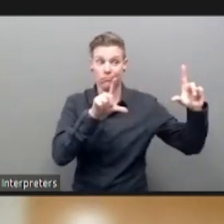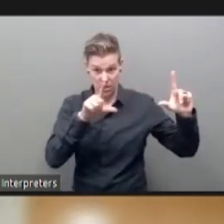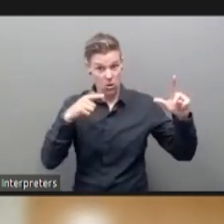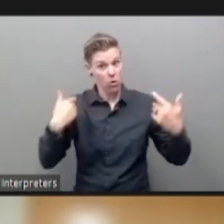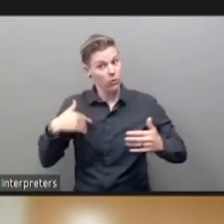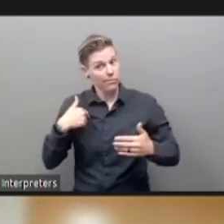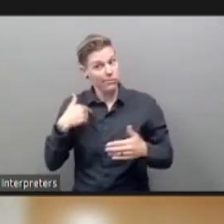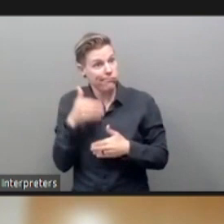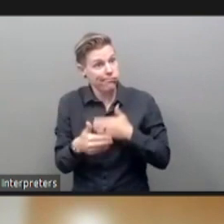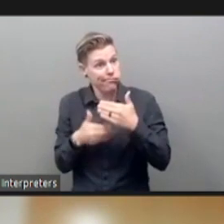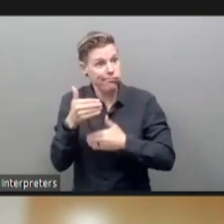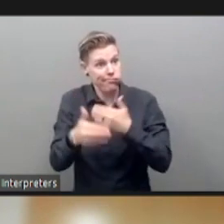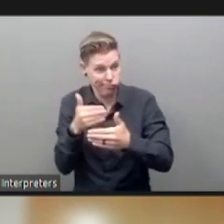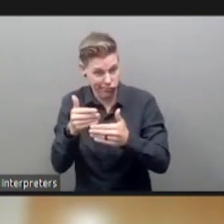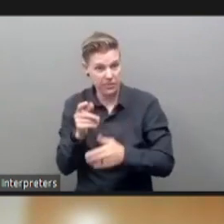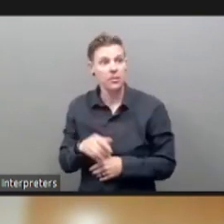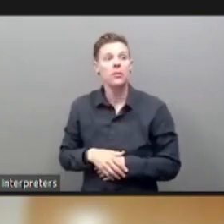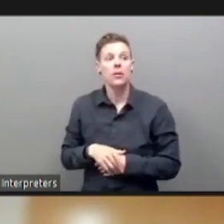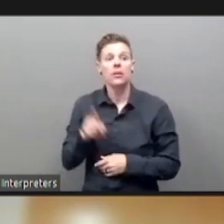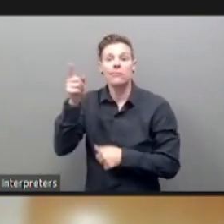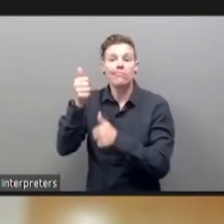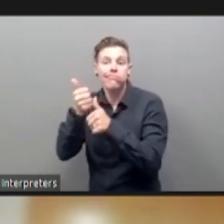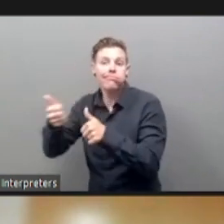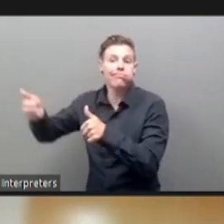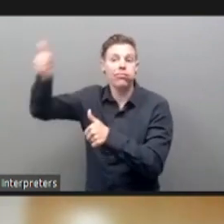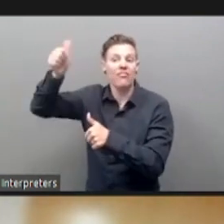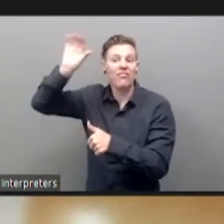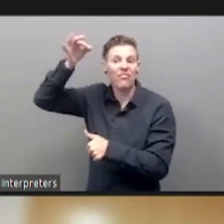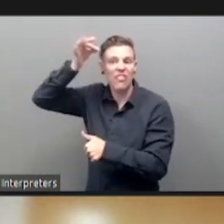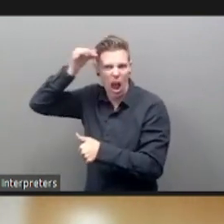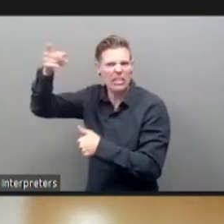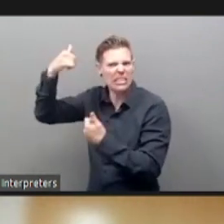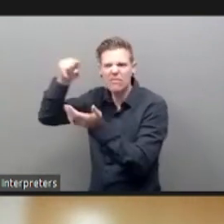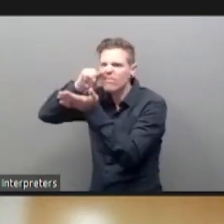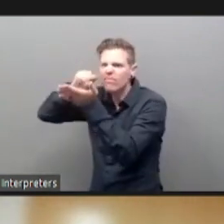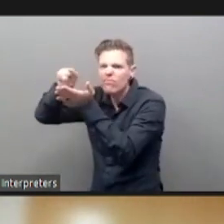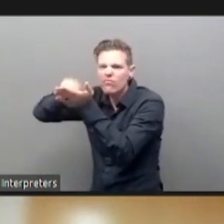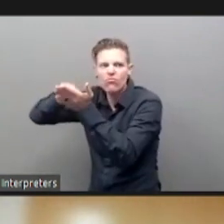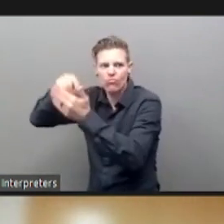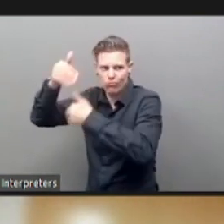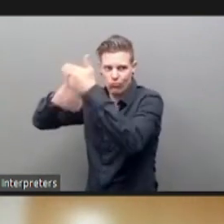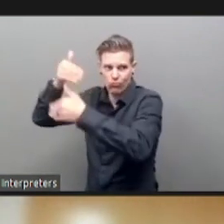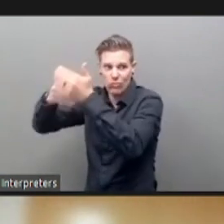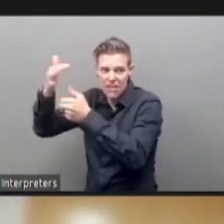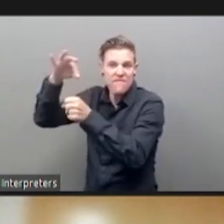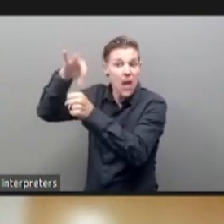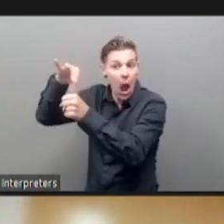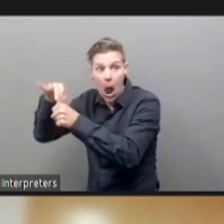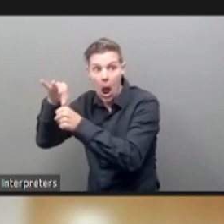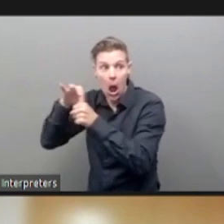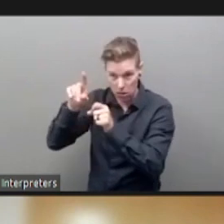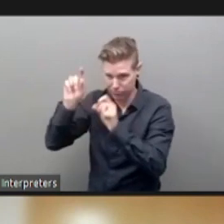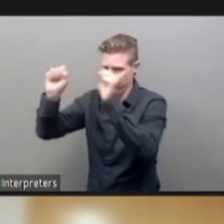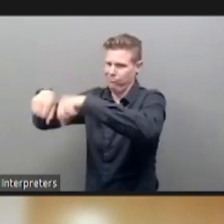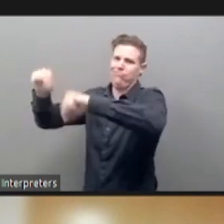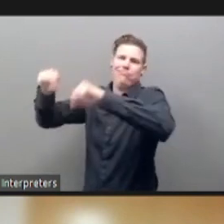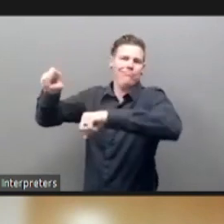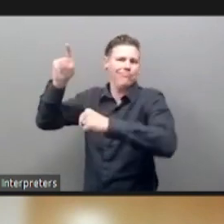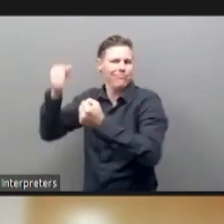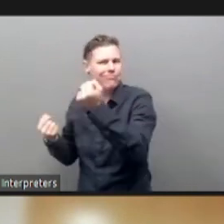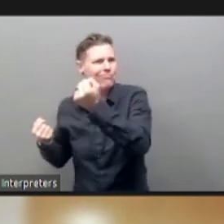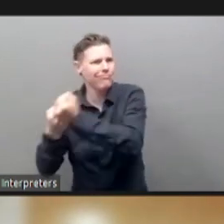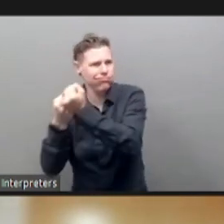federal approval process. Most recently, they had a unanimous vote that recommended, the FDA